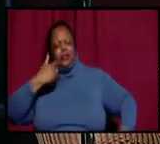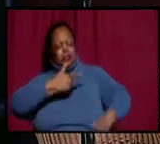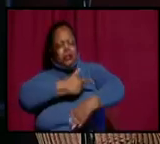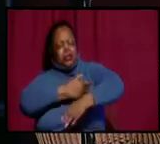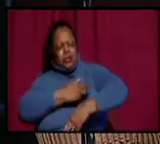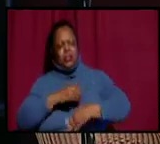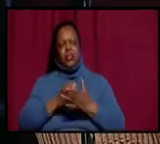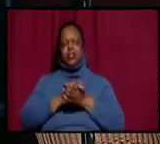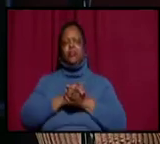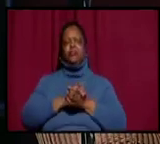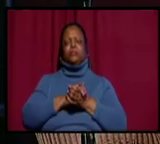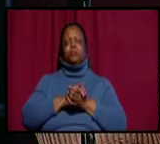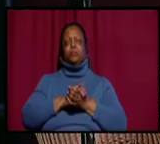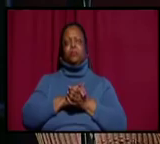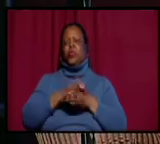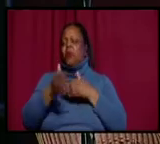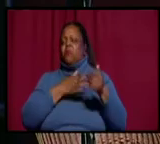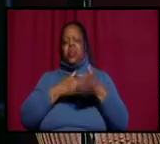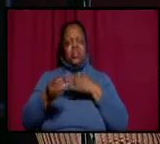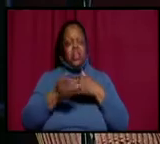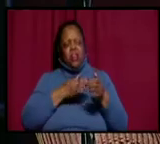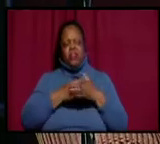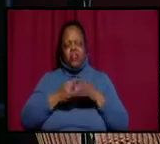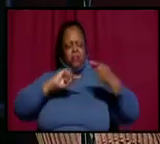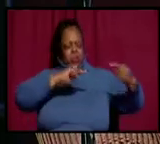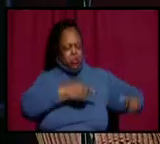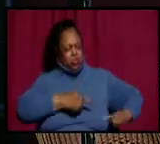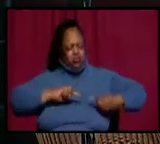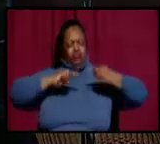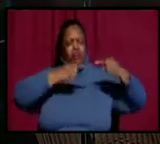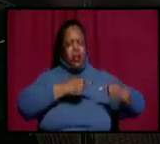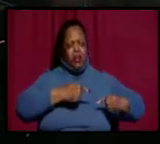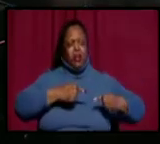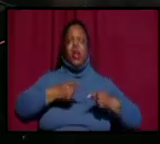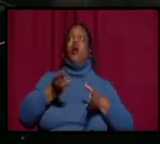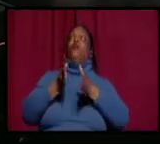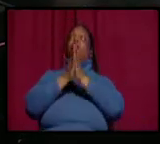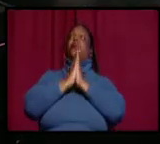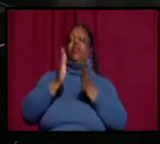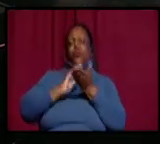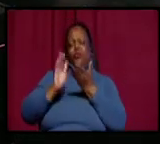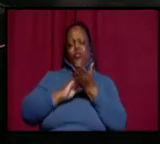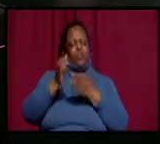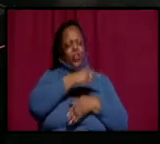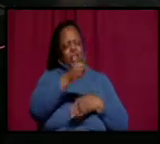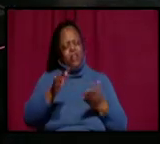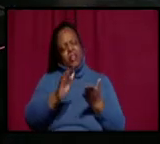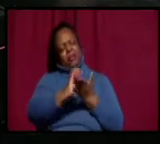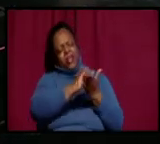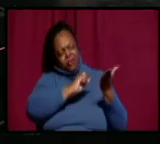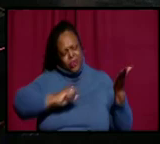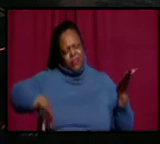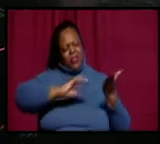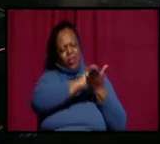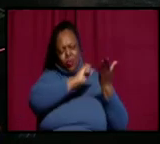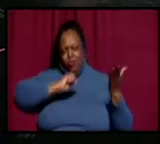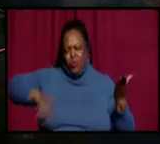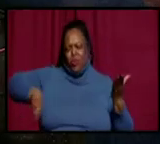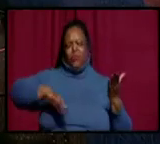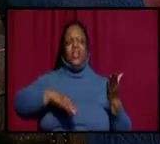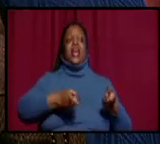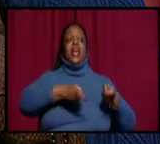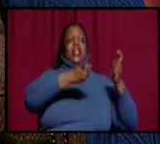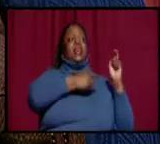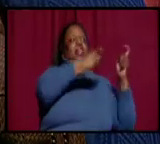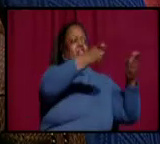that one that's addicted to whatever struggle that they have. God, we ask that you would forgive them and wash them and give them the strength, God, to